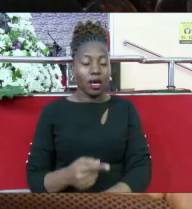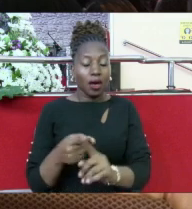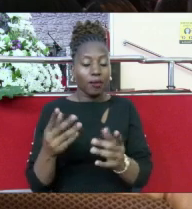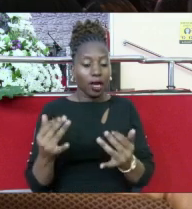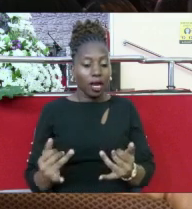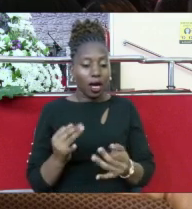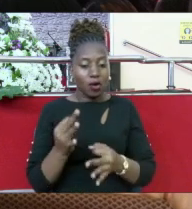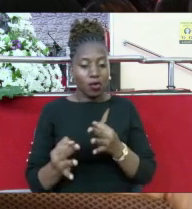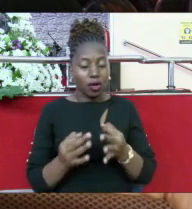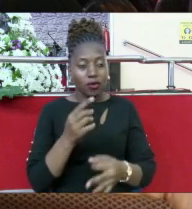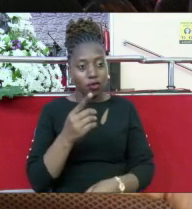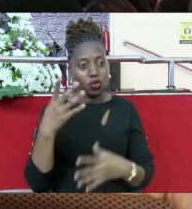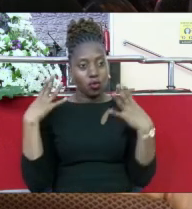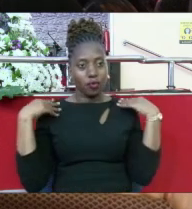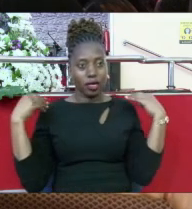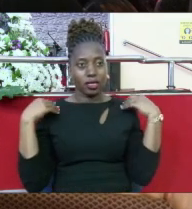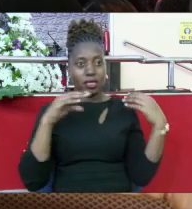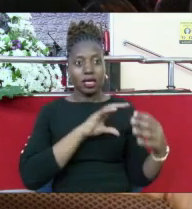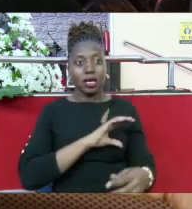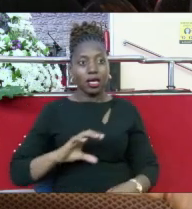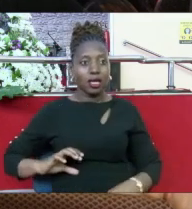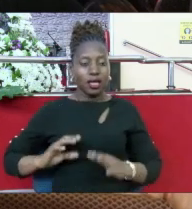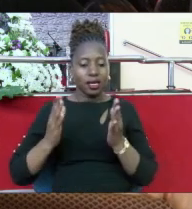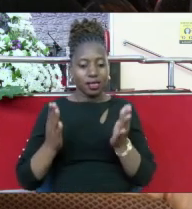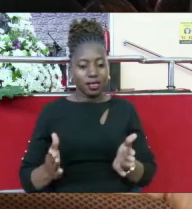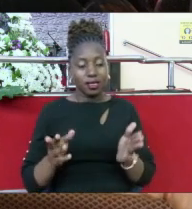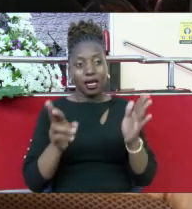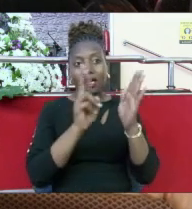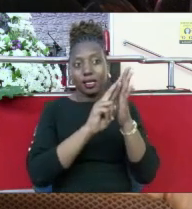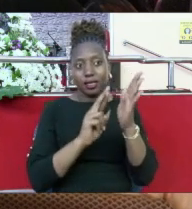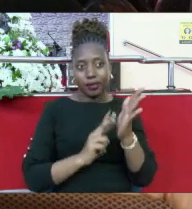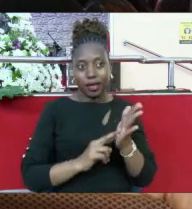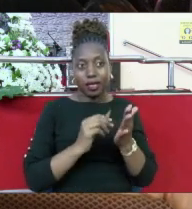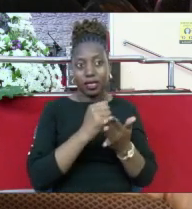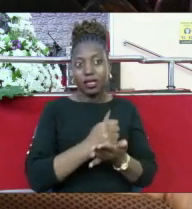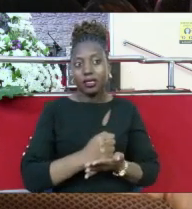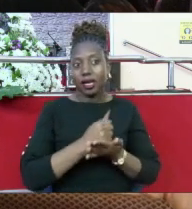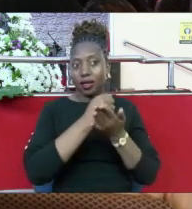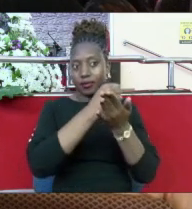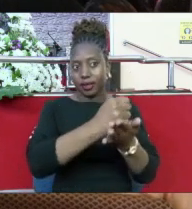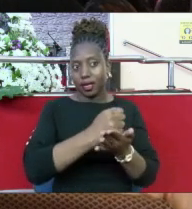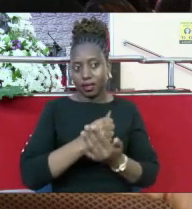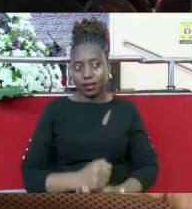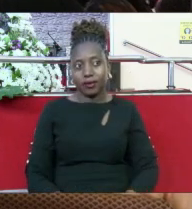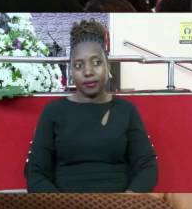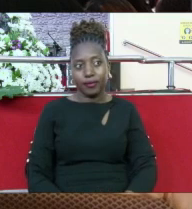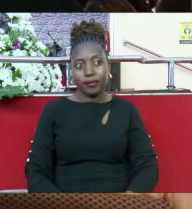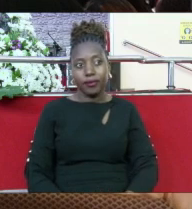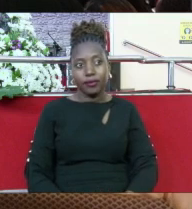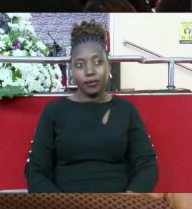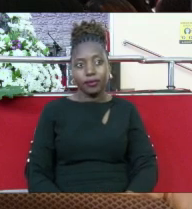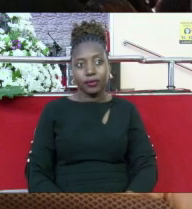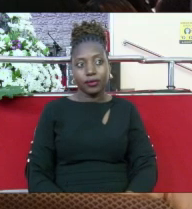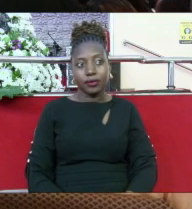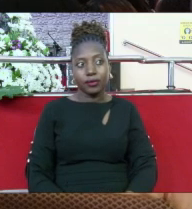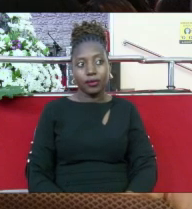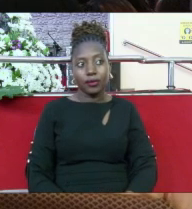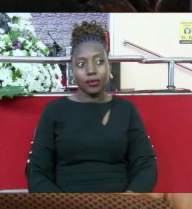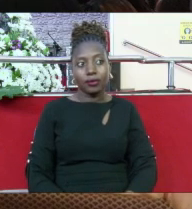Christian disciplines, they help us. Ukitendeza kazi zile nidhamu za kiroho, they help us